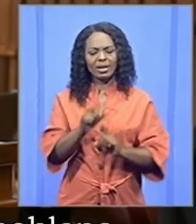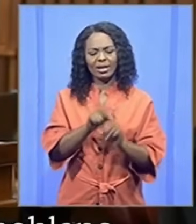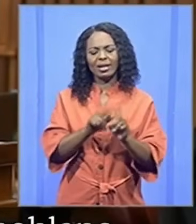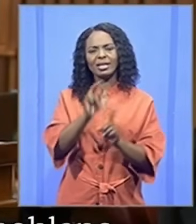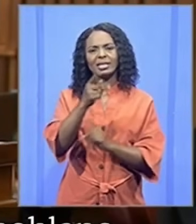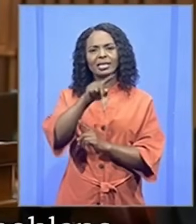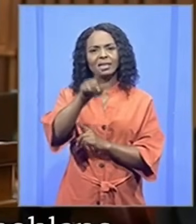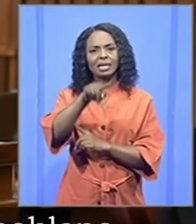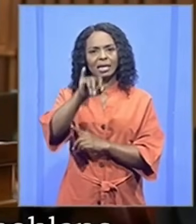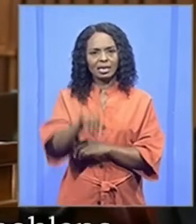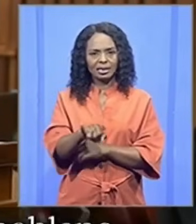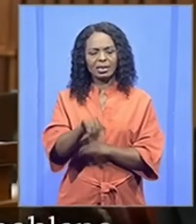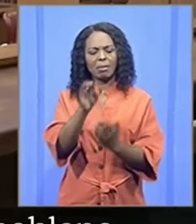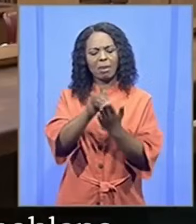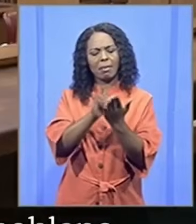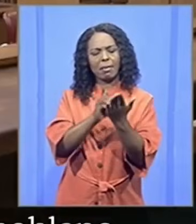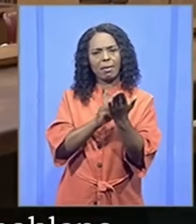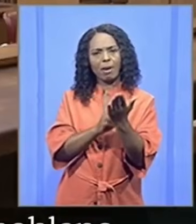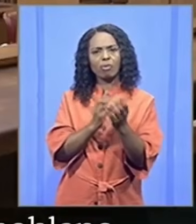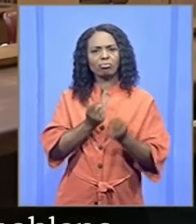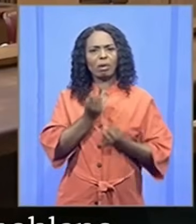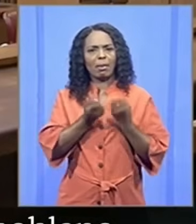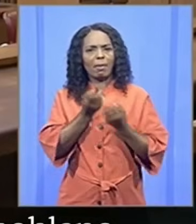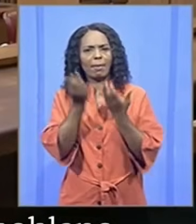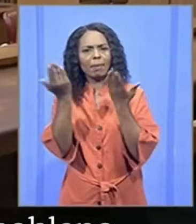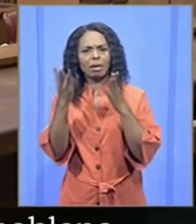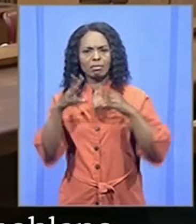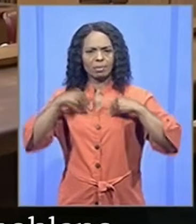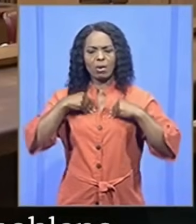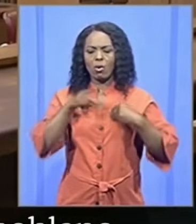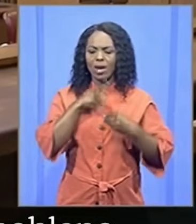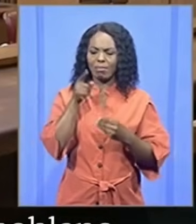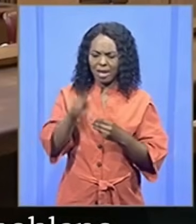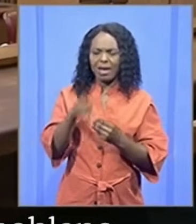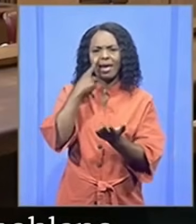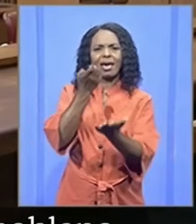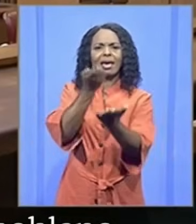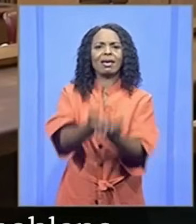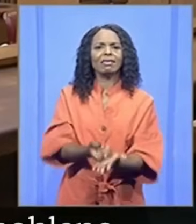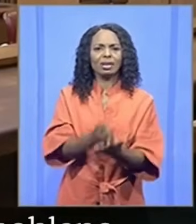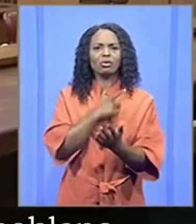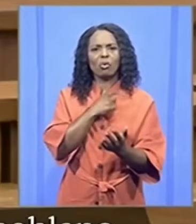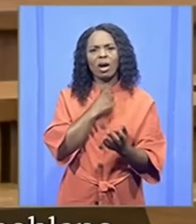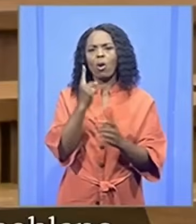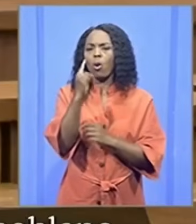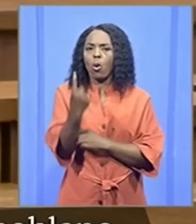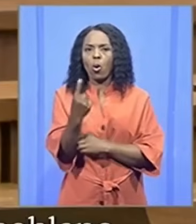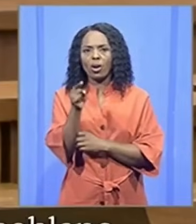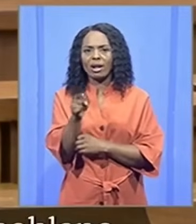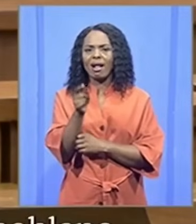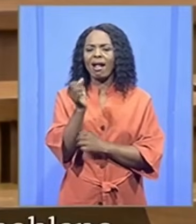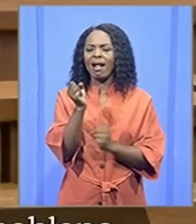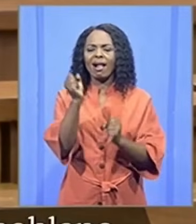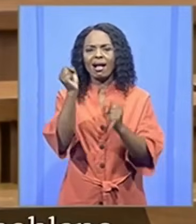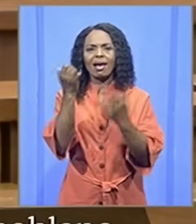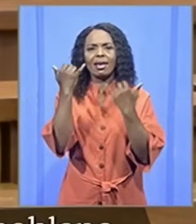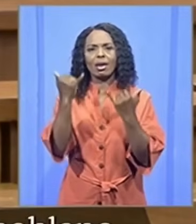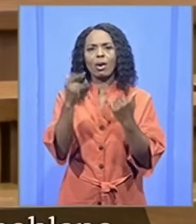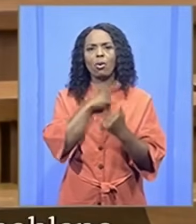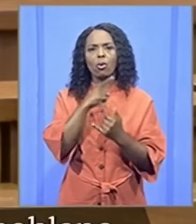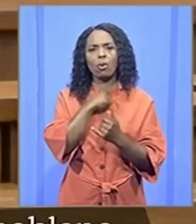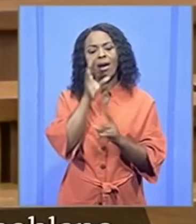go gatišitšwego go swanetše go amogelwa e le bohlatse ka ge modumo e le fela seo Ntanzi a bego a šetše a se